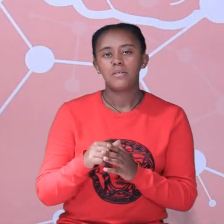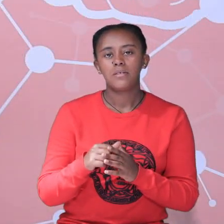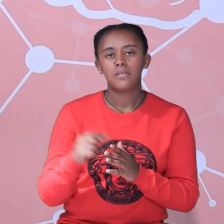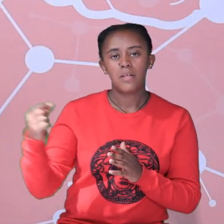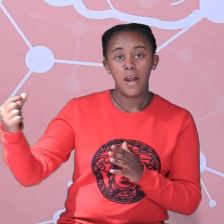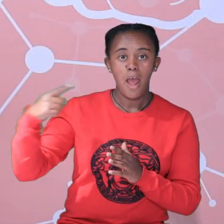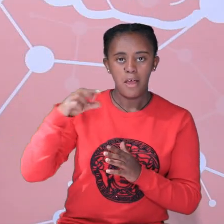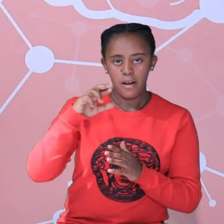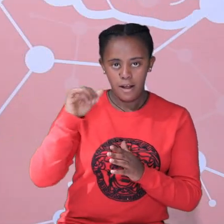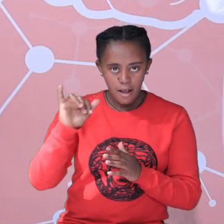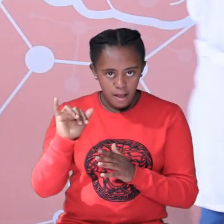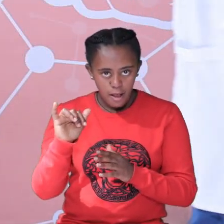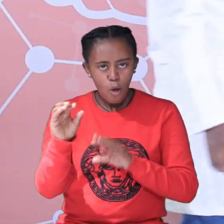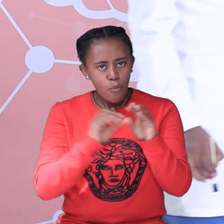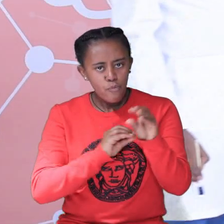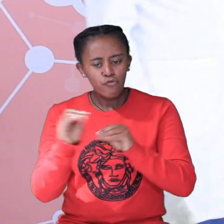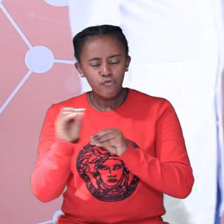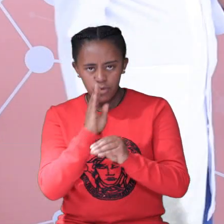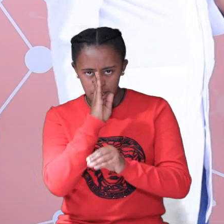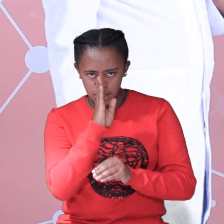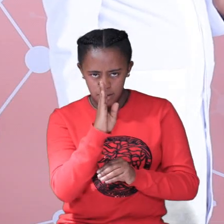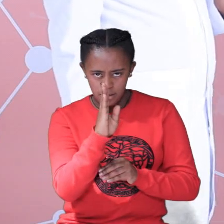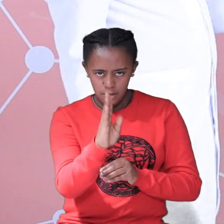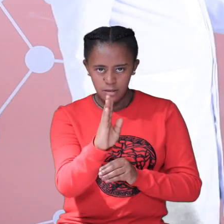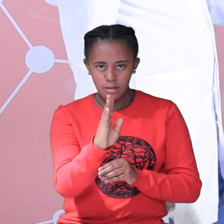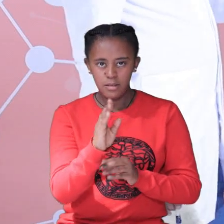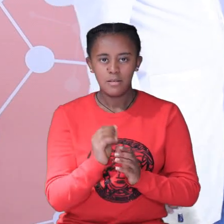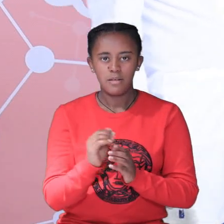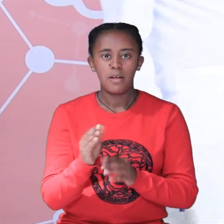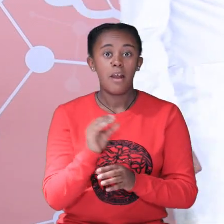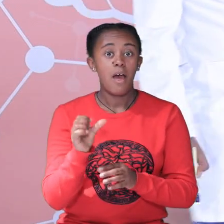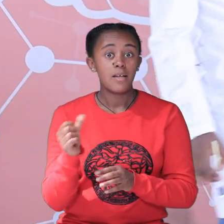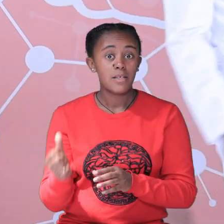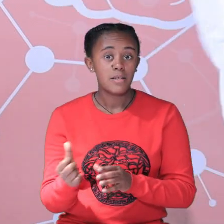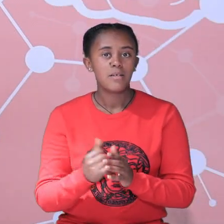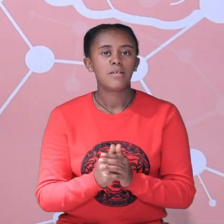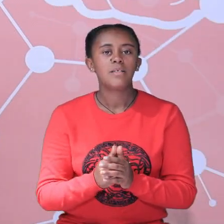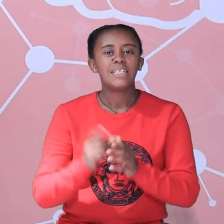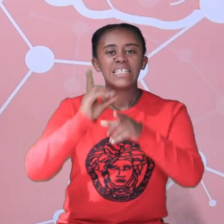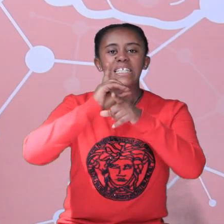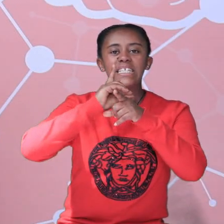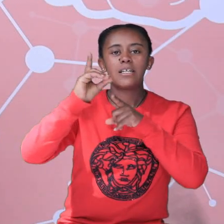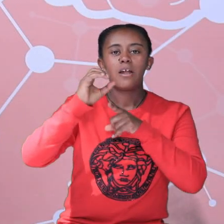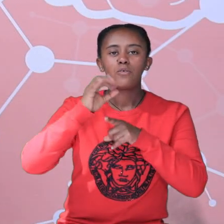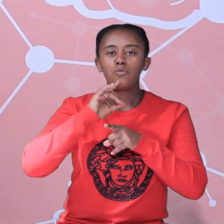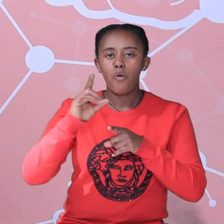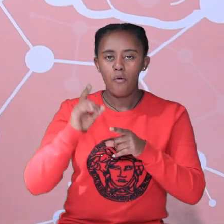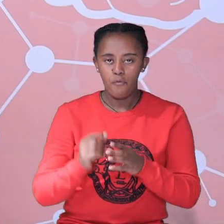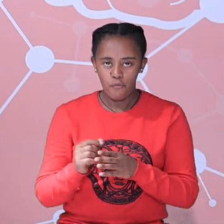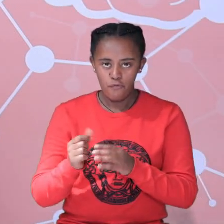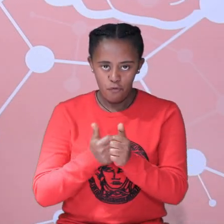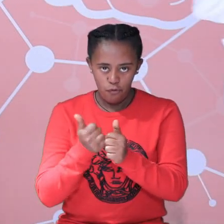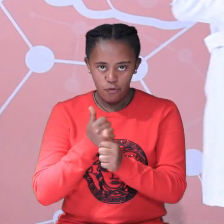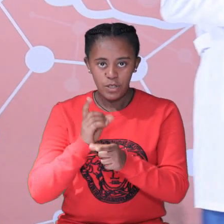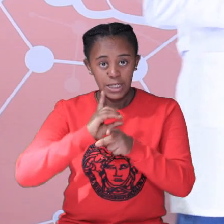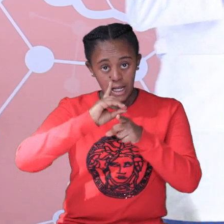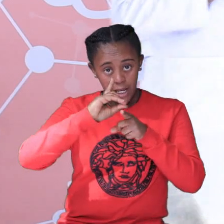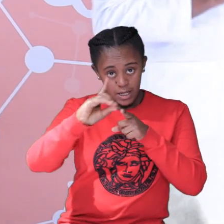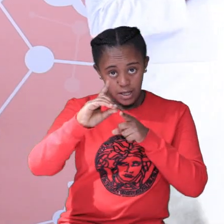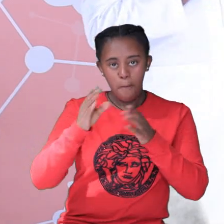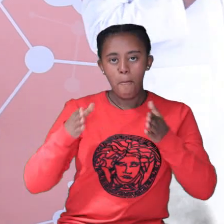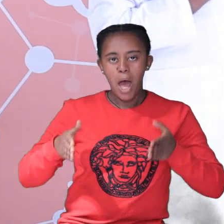Always moves in a straight line. And the other, the direction of the path followed, the direction